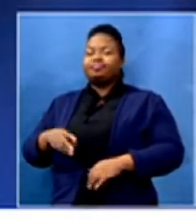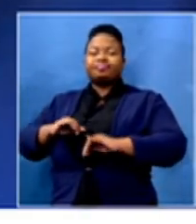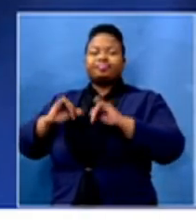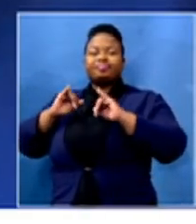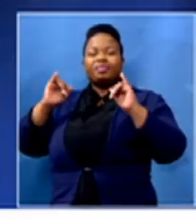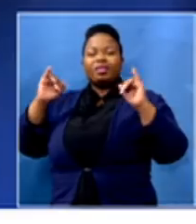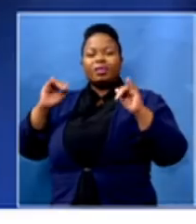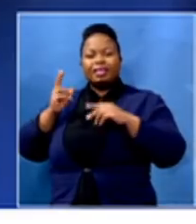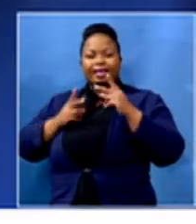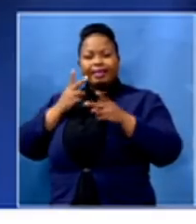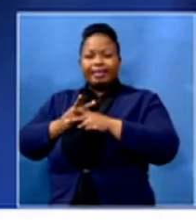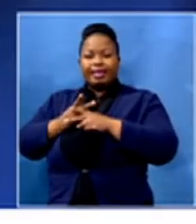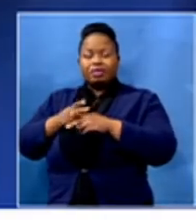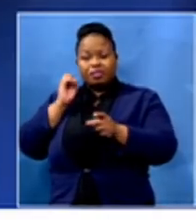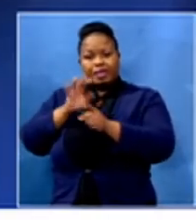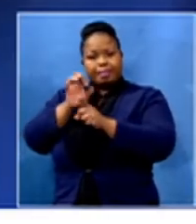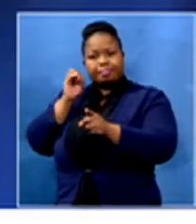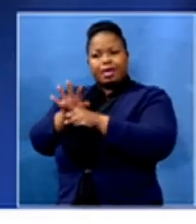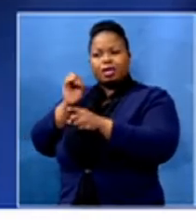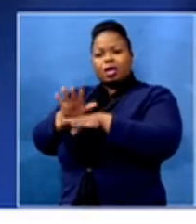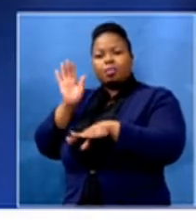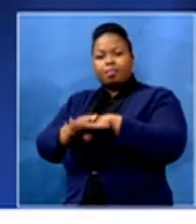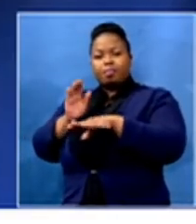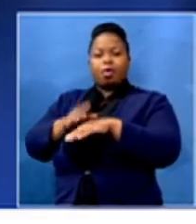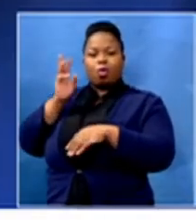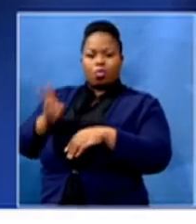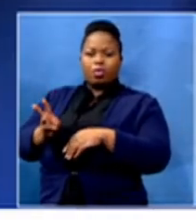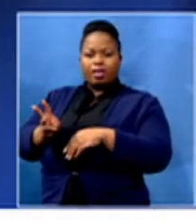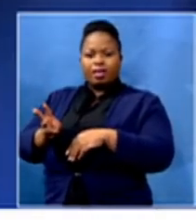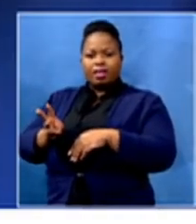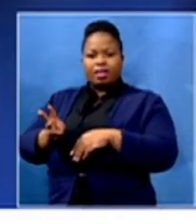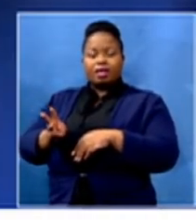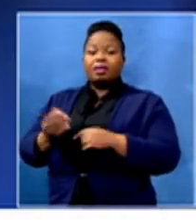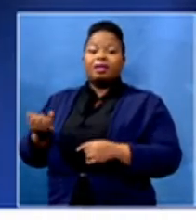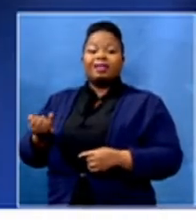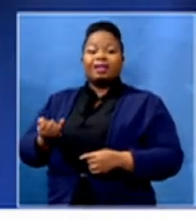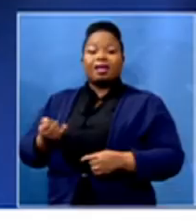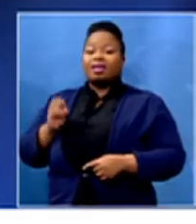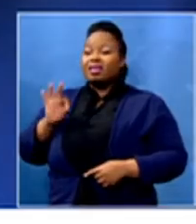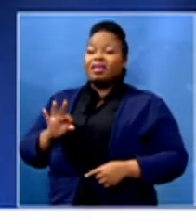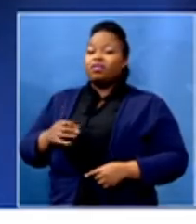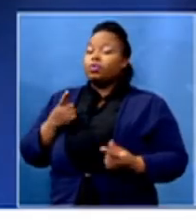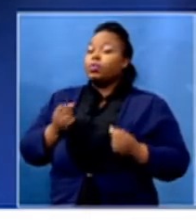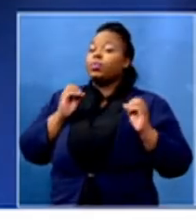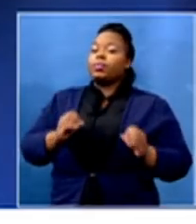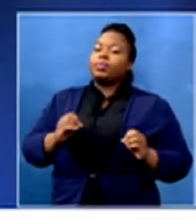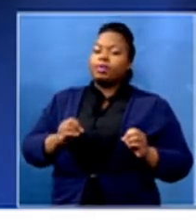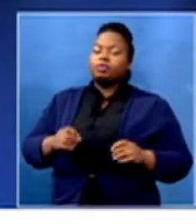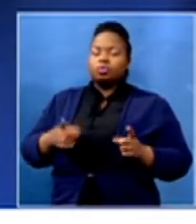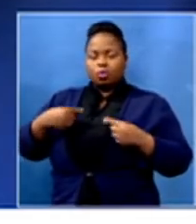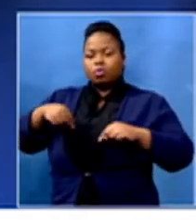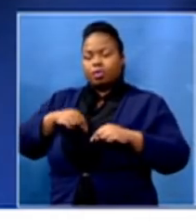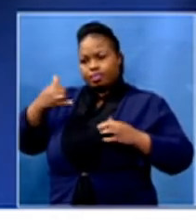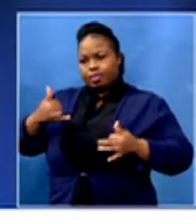in terms of its impact on us as if we didn't do anything. So we need to then